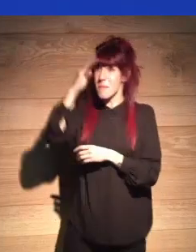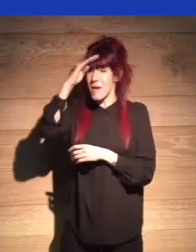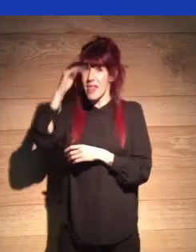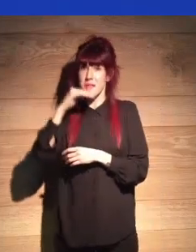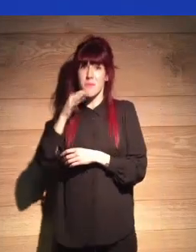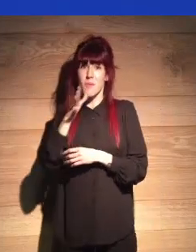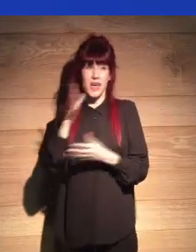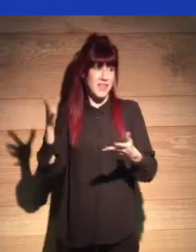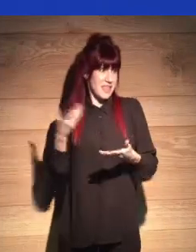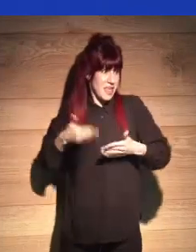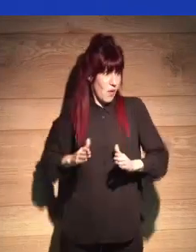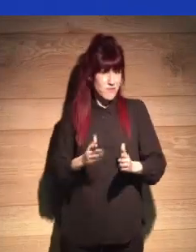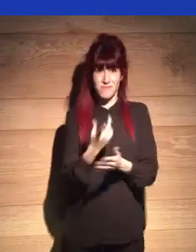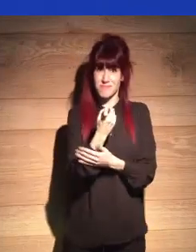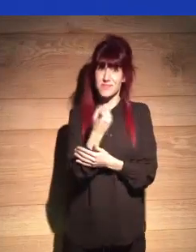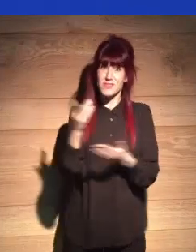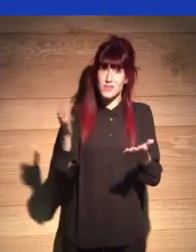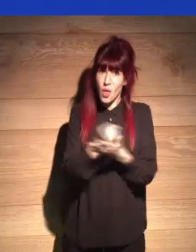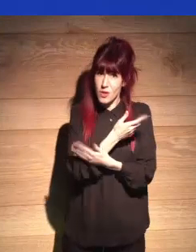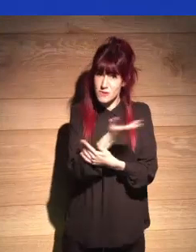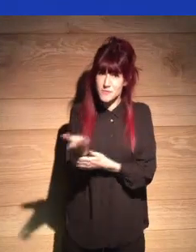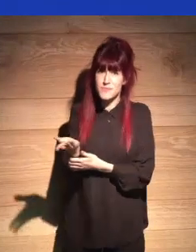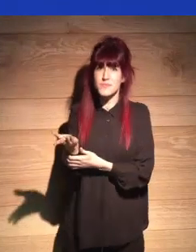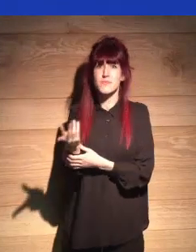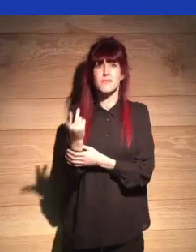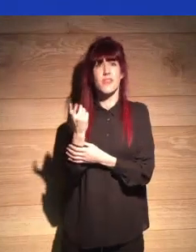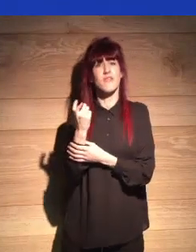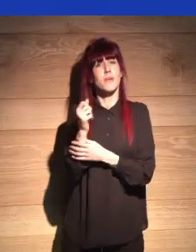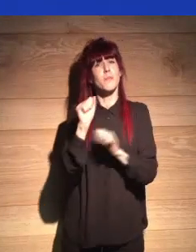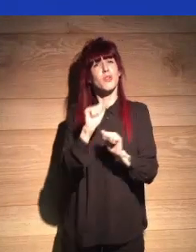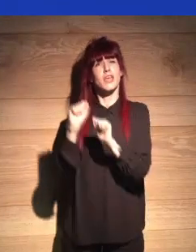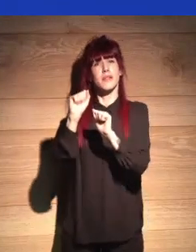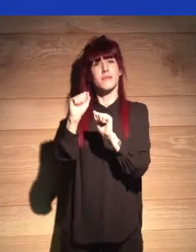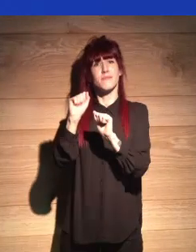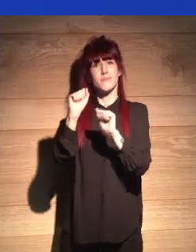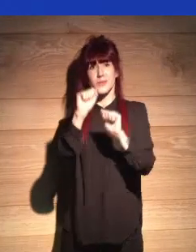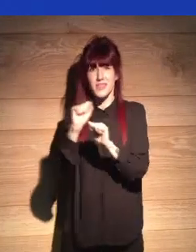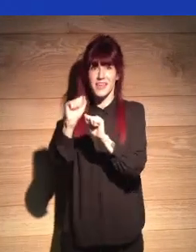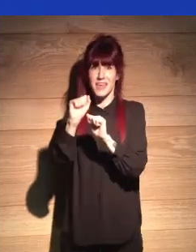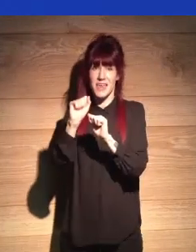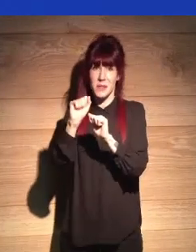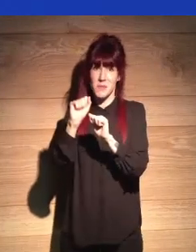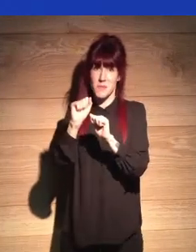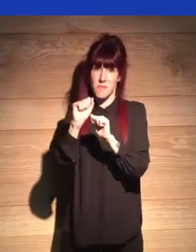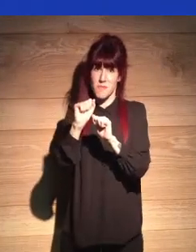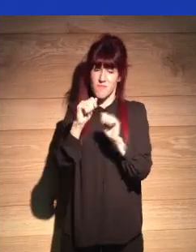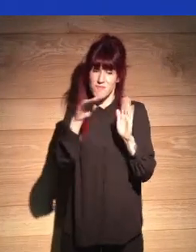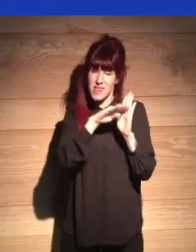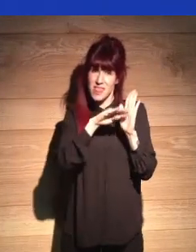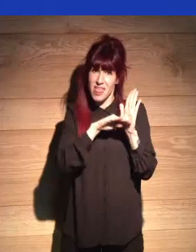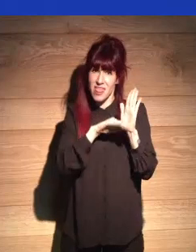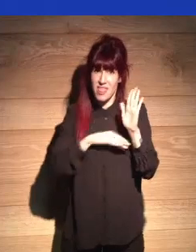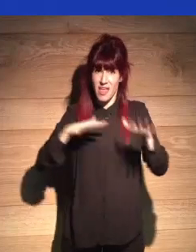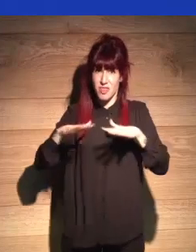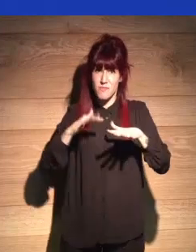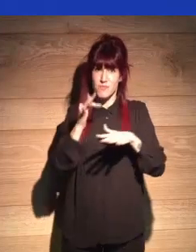mothers as scientists and fathers as scientists. We all need children, so we have to protect or adopting